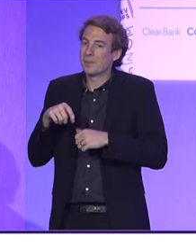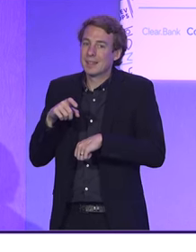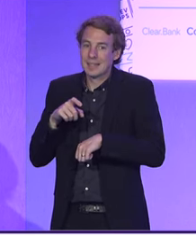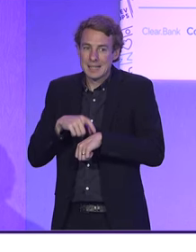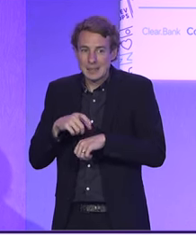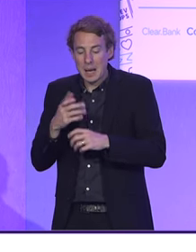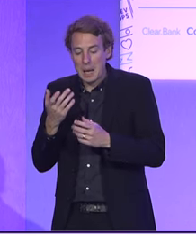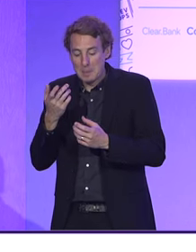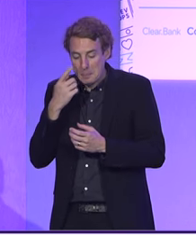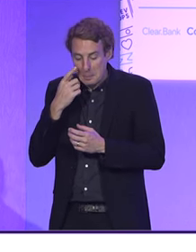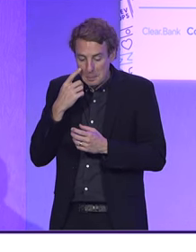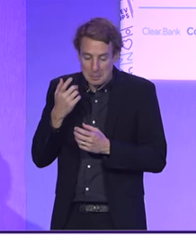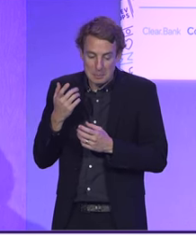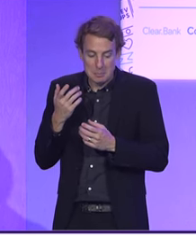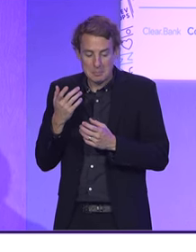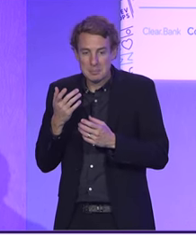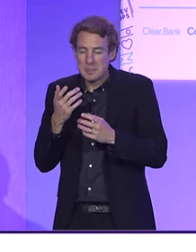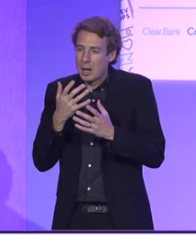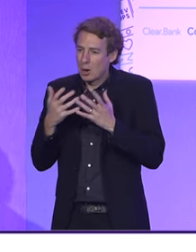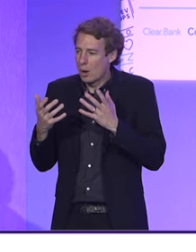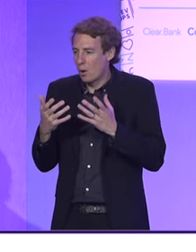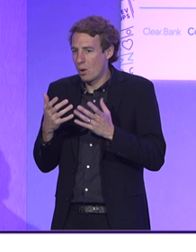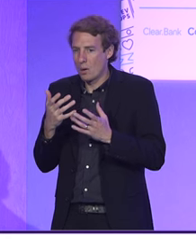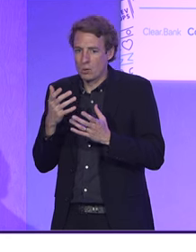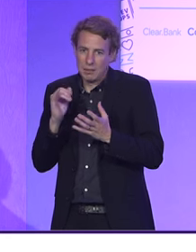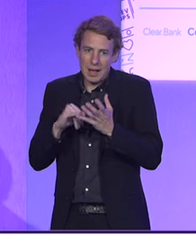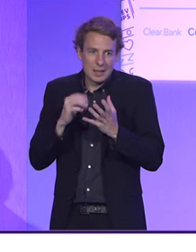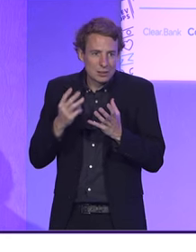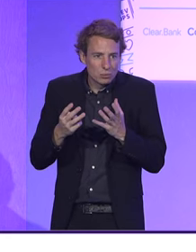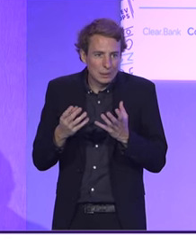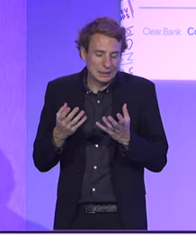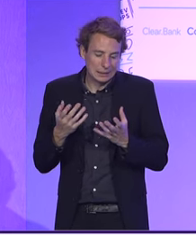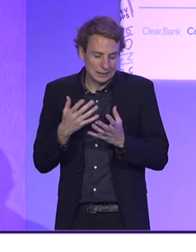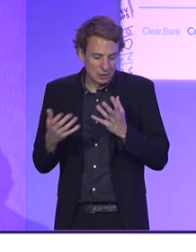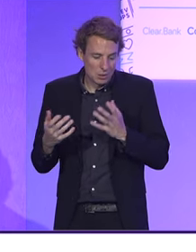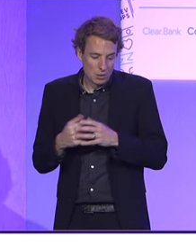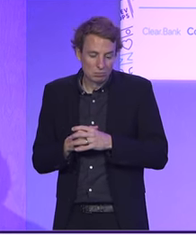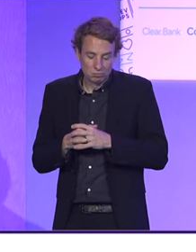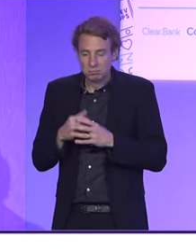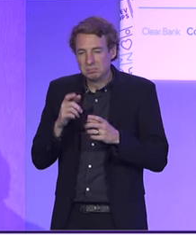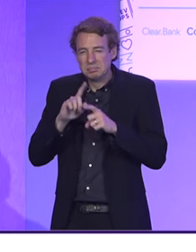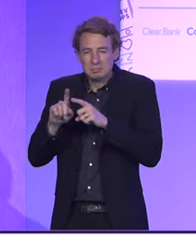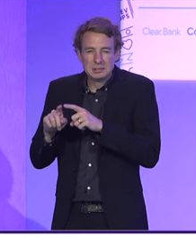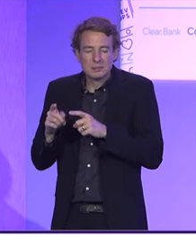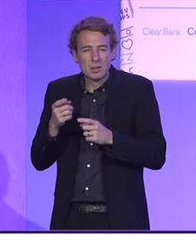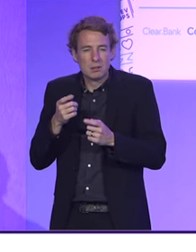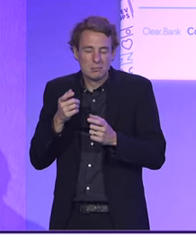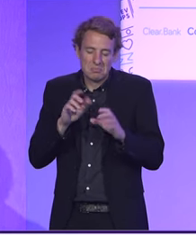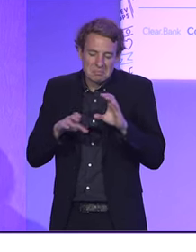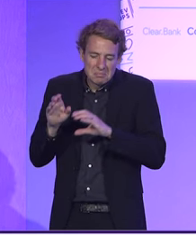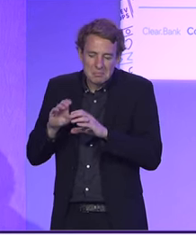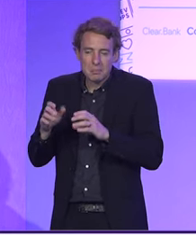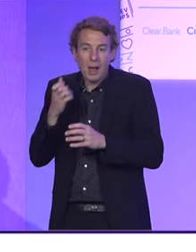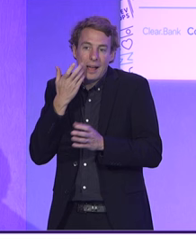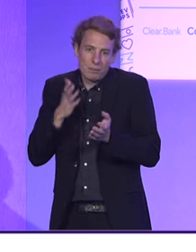a lot in DocumentDB, a lot of S3, a lot of whatever. So this kind of things has to be done every